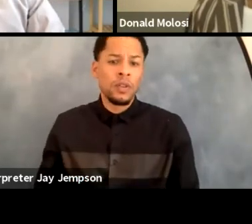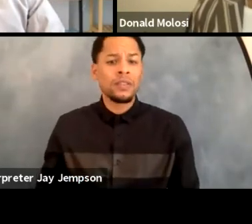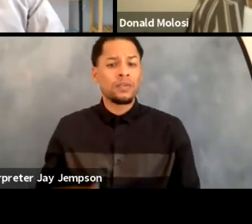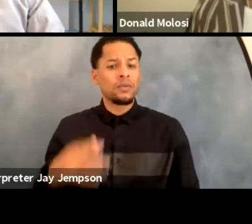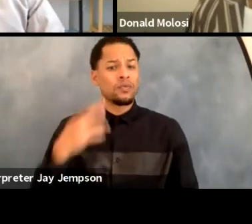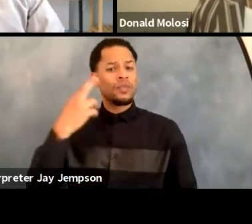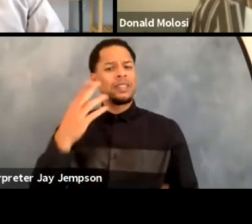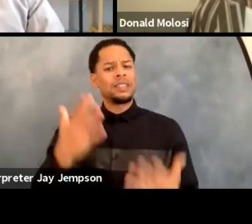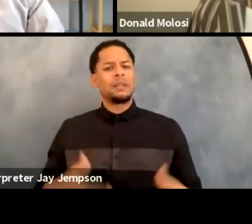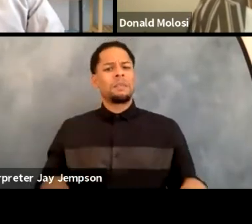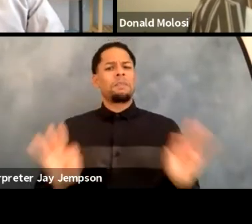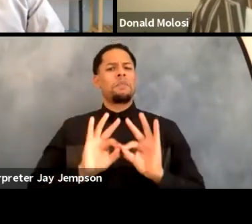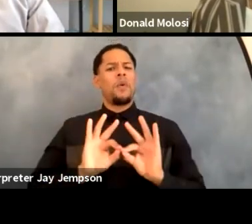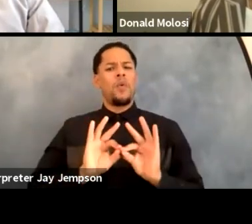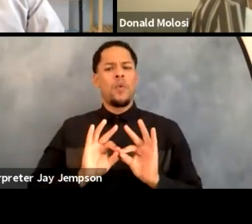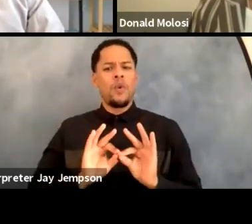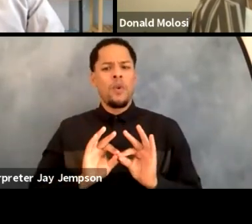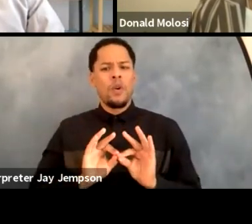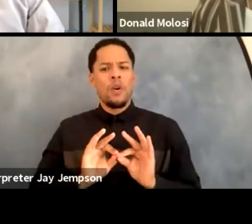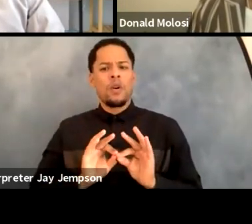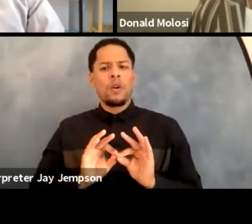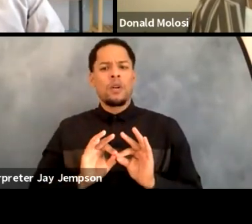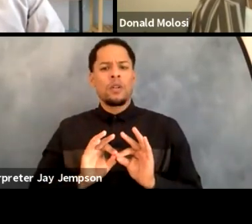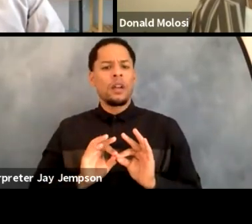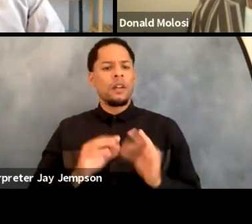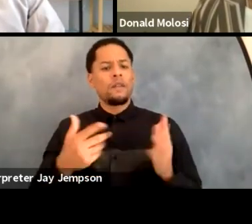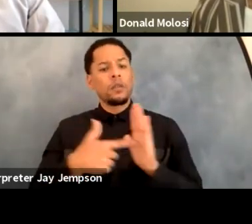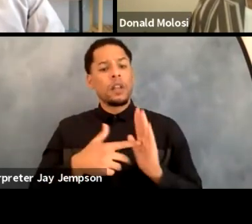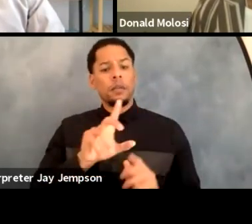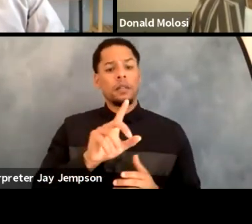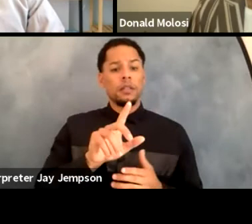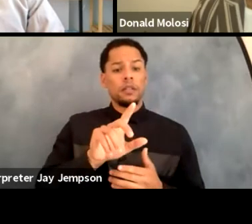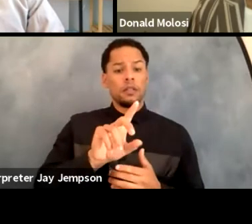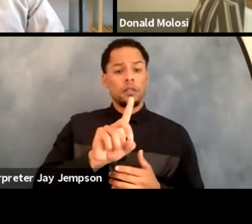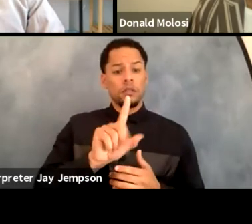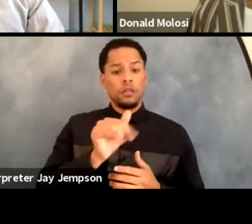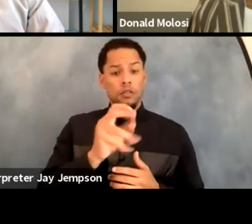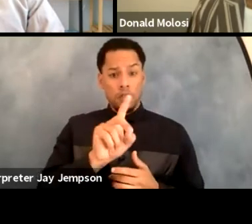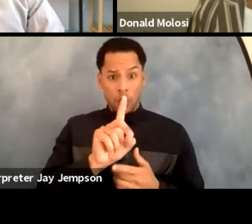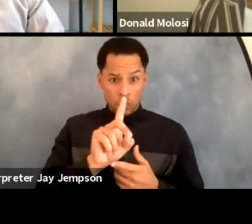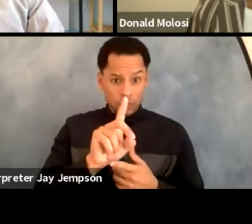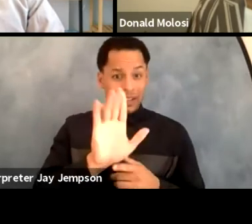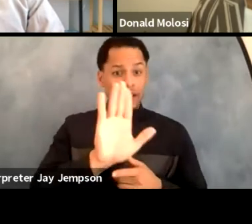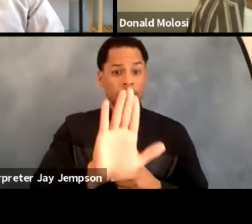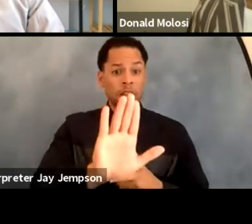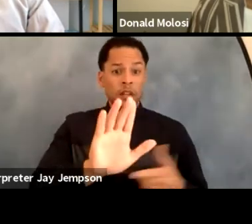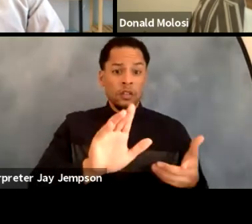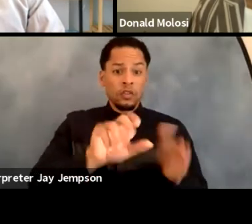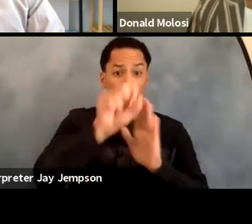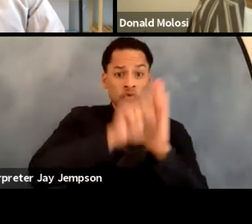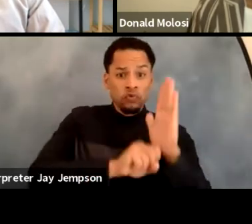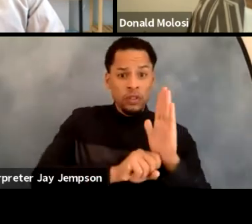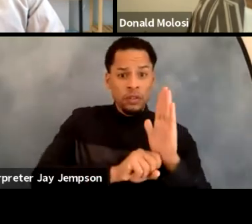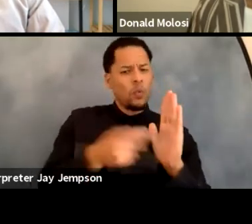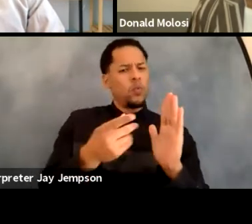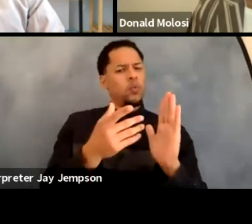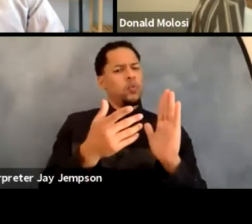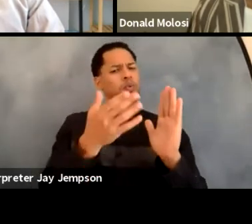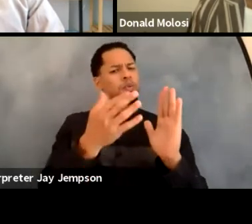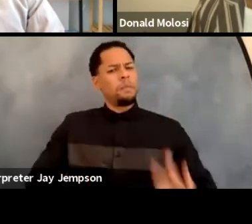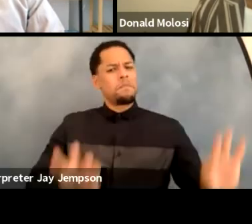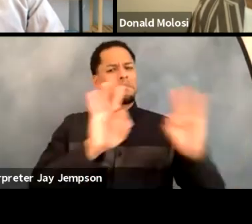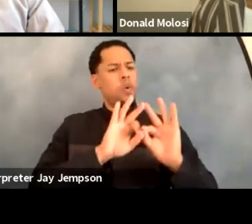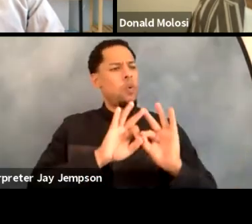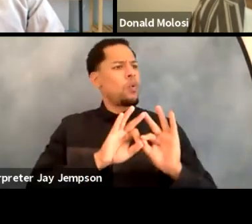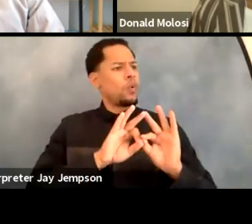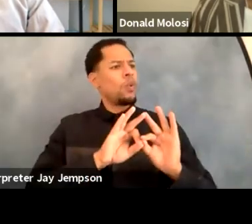That script that is written by Donald, you know, needs to be heard, because if it wasn't heard, then it wouldn't have toured as much